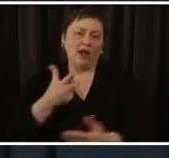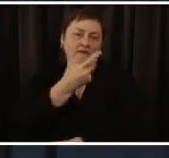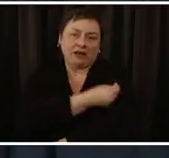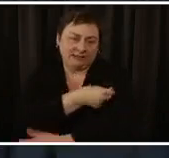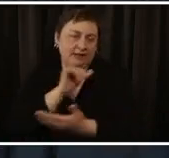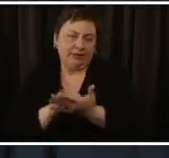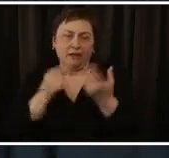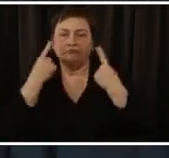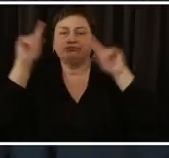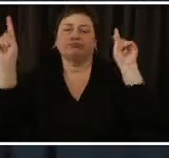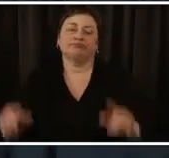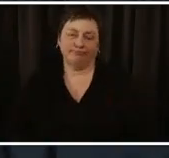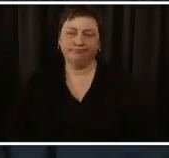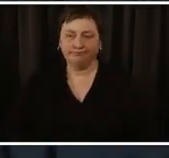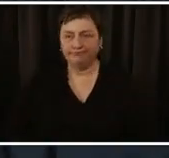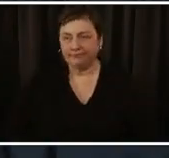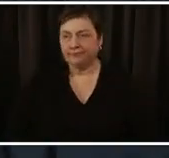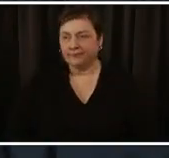Thank you, Governor.